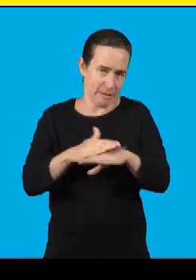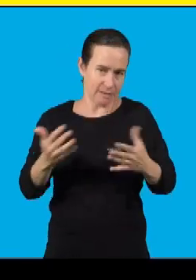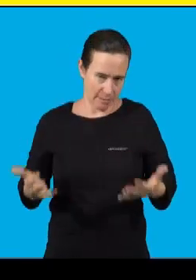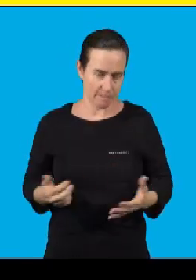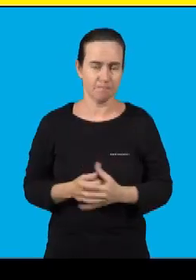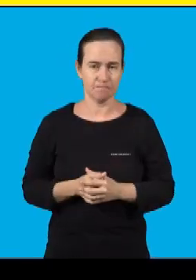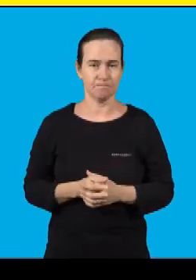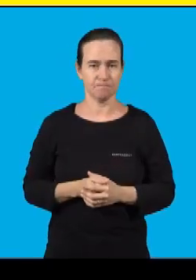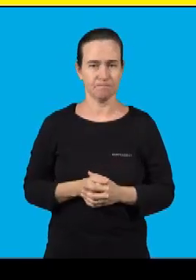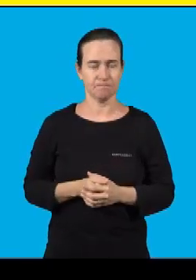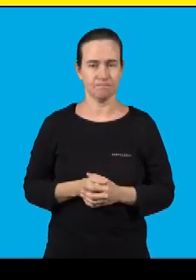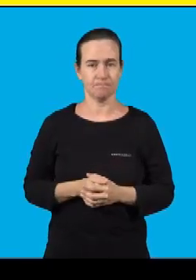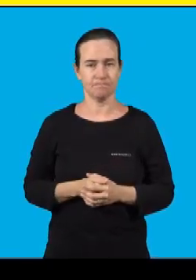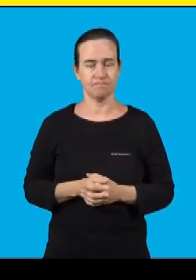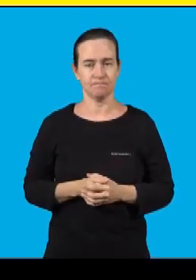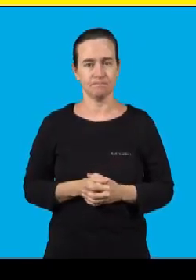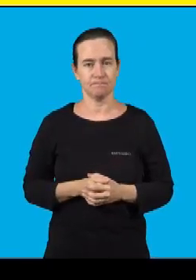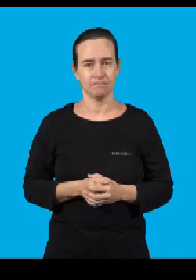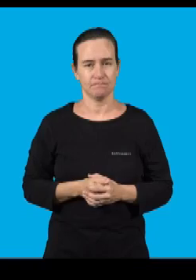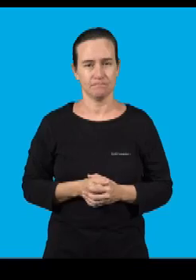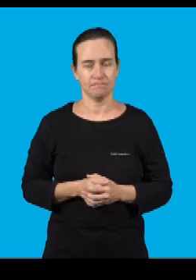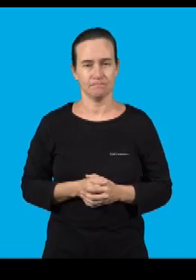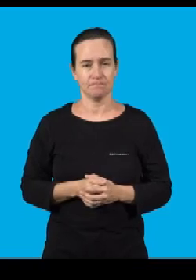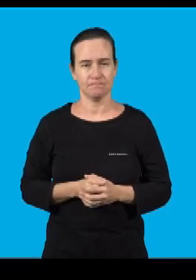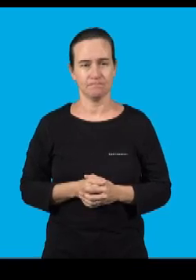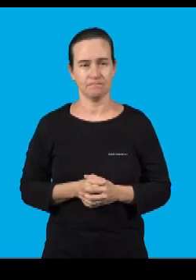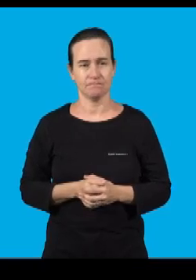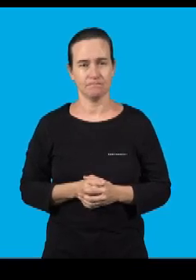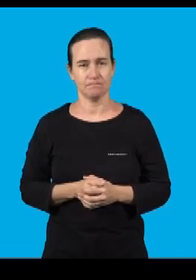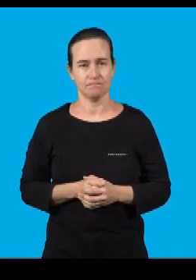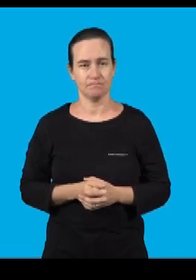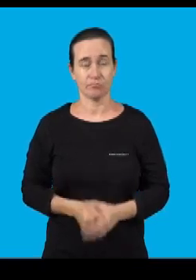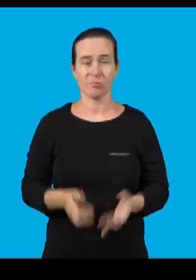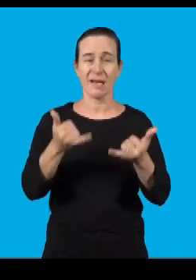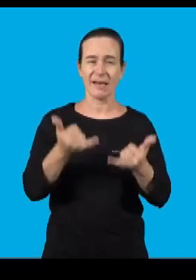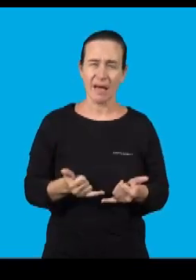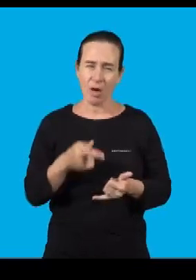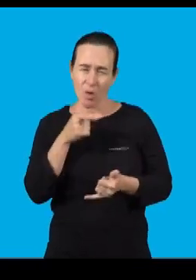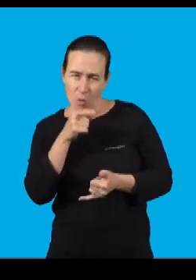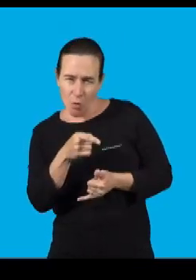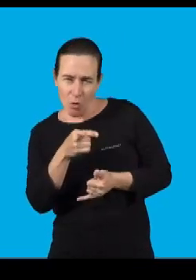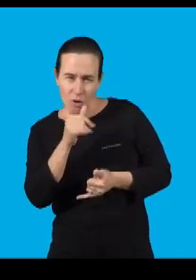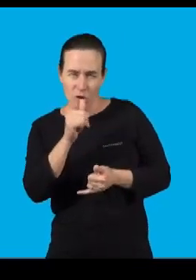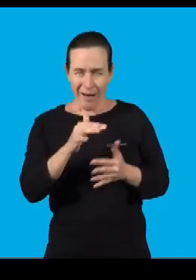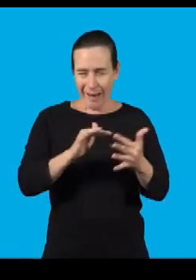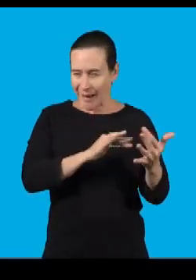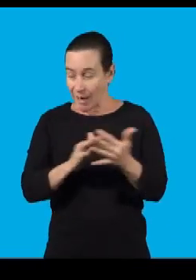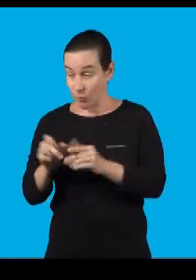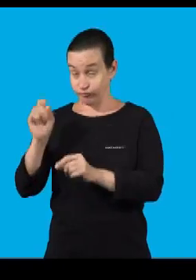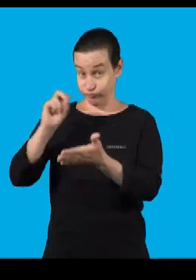you know exactly where your novelist is going. We're moving on to examining